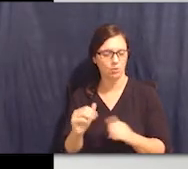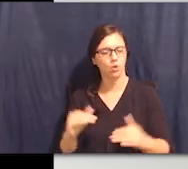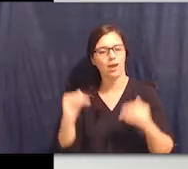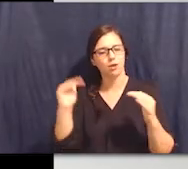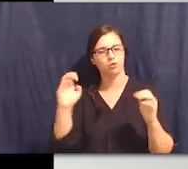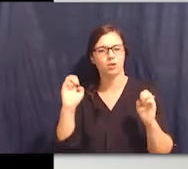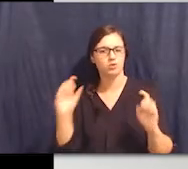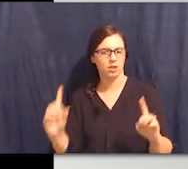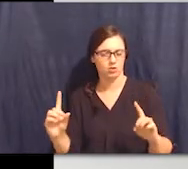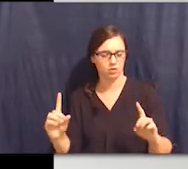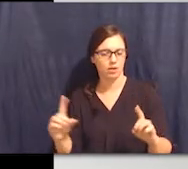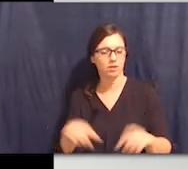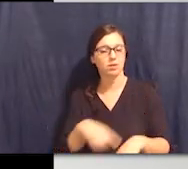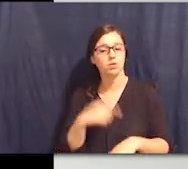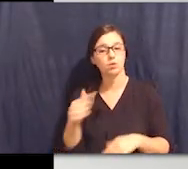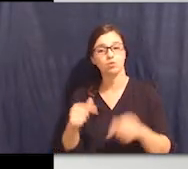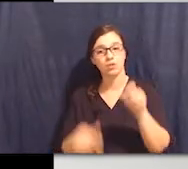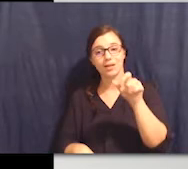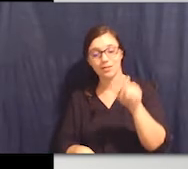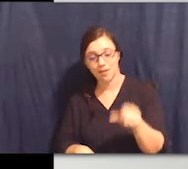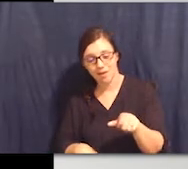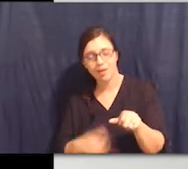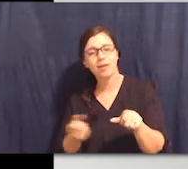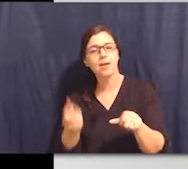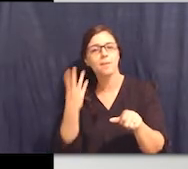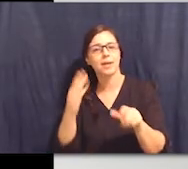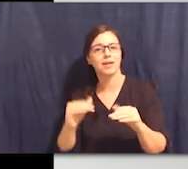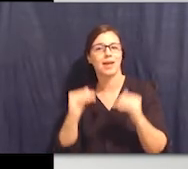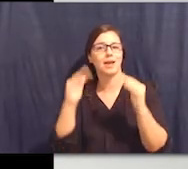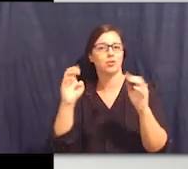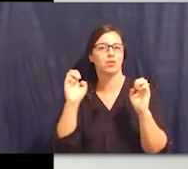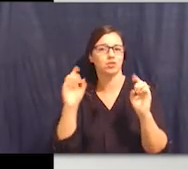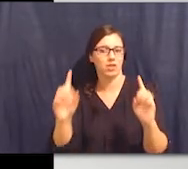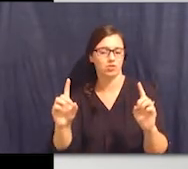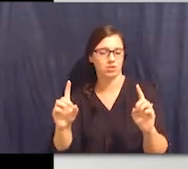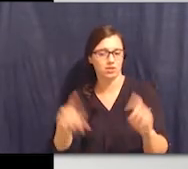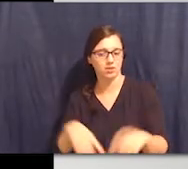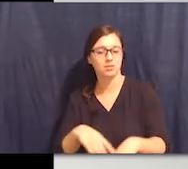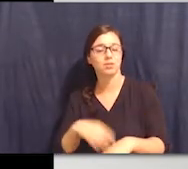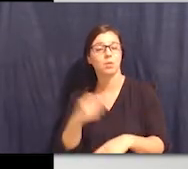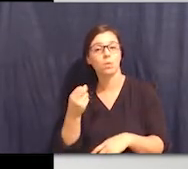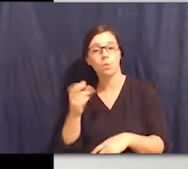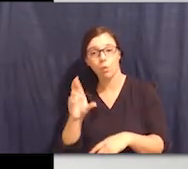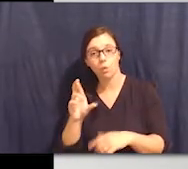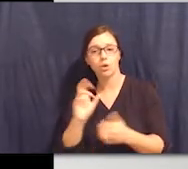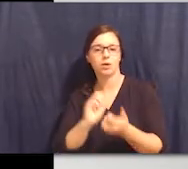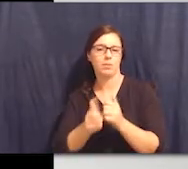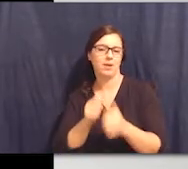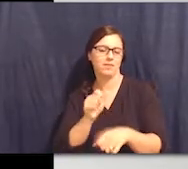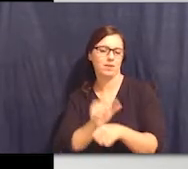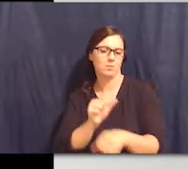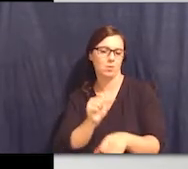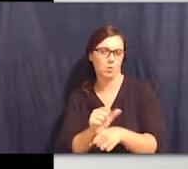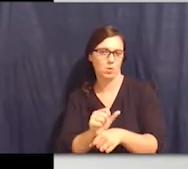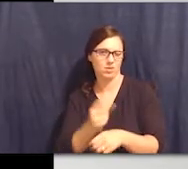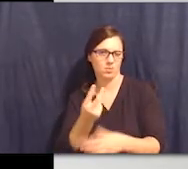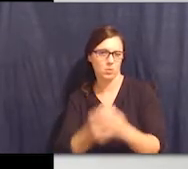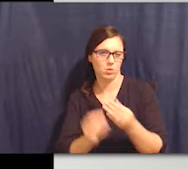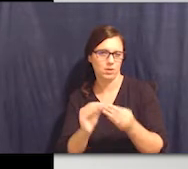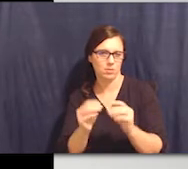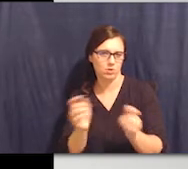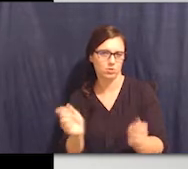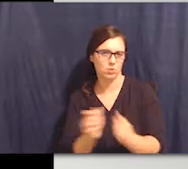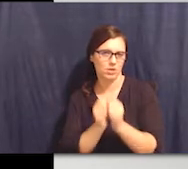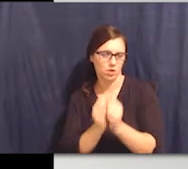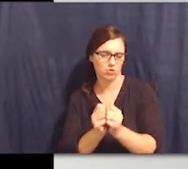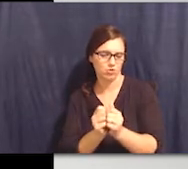higher education. The green line is how many are in higher education or are competitively employed. So both those numbers